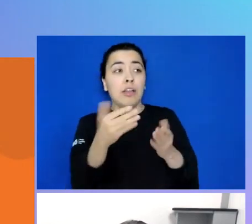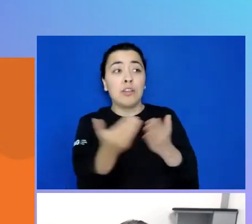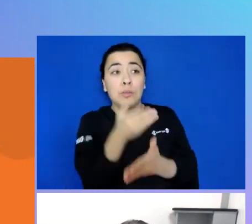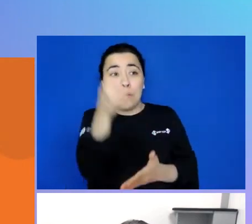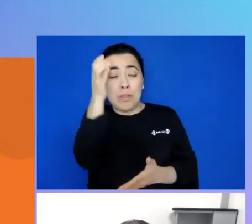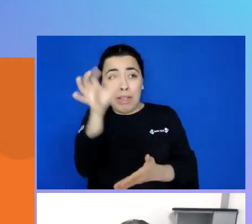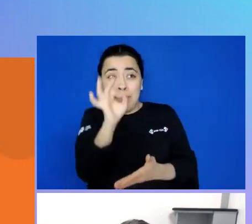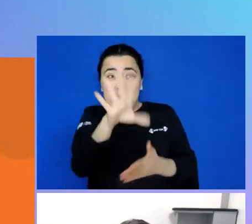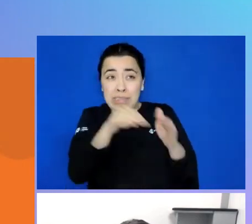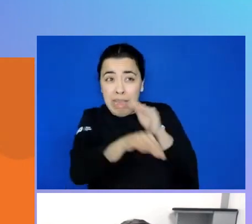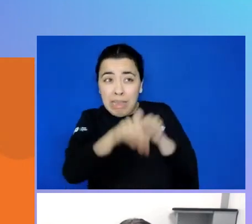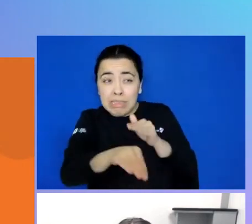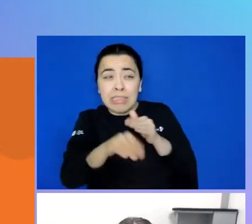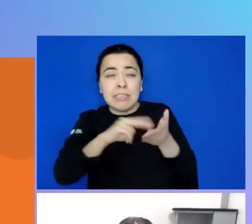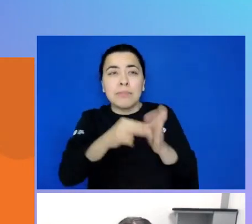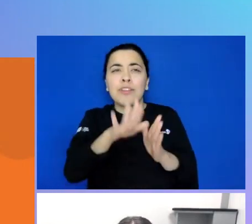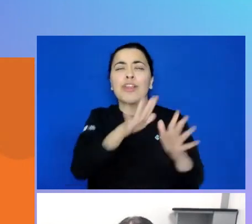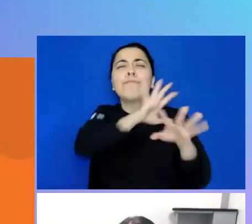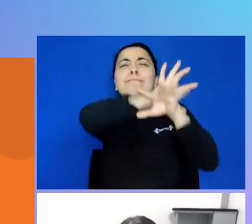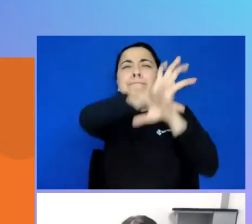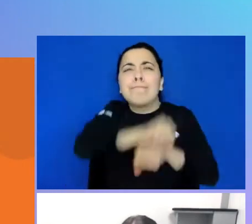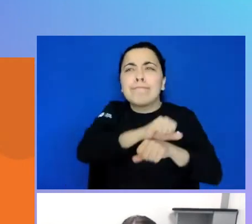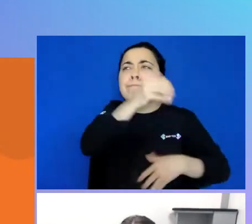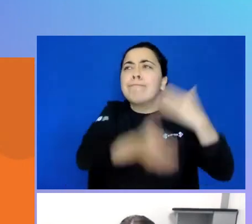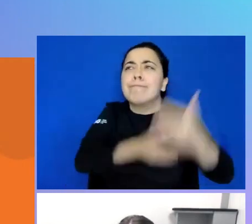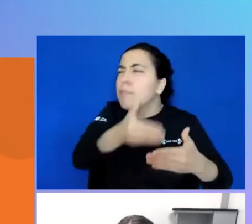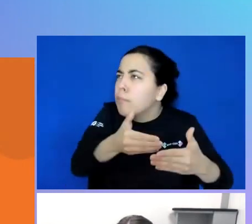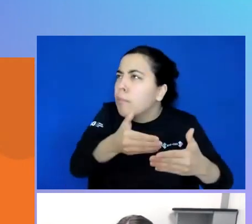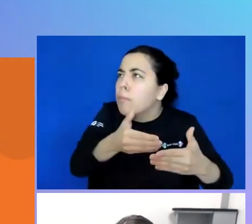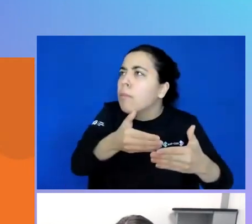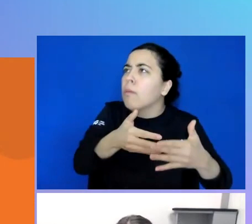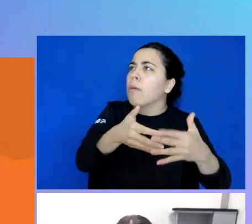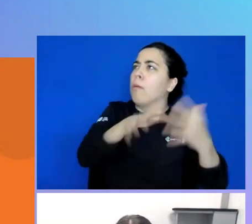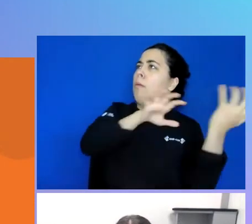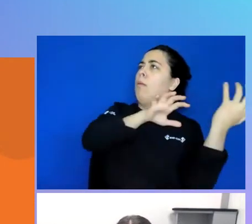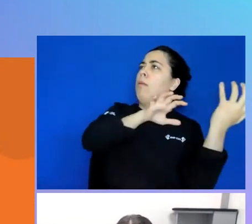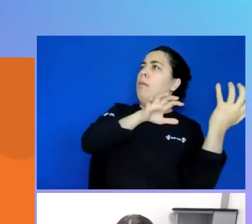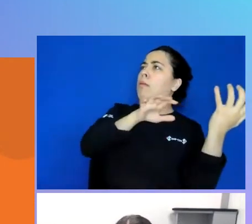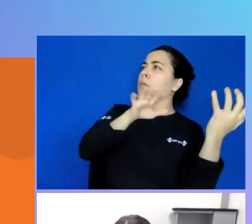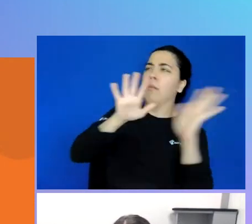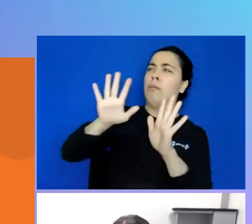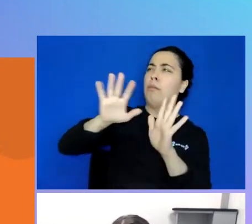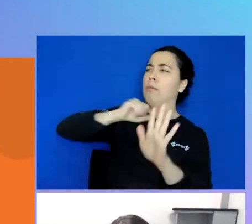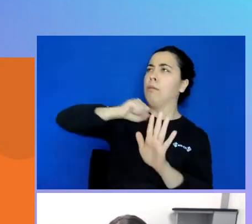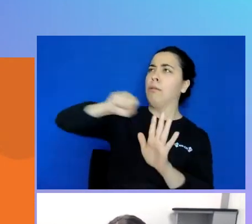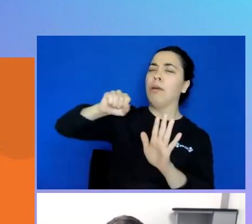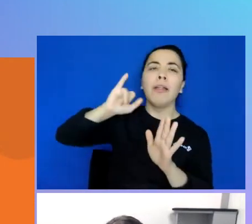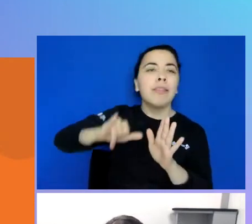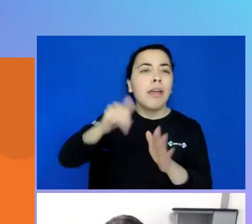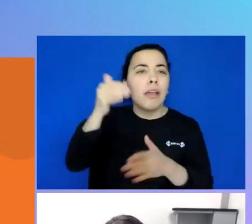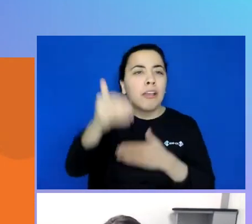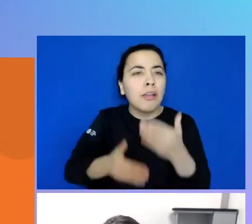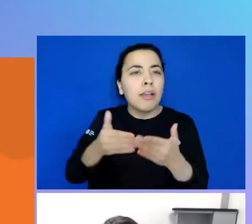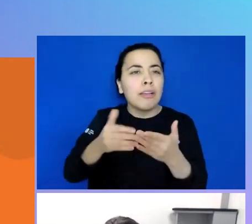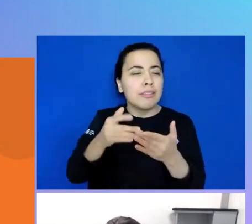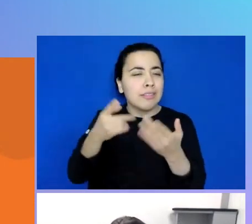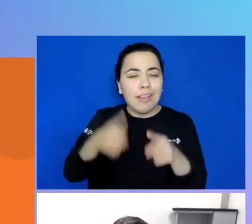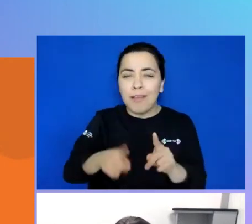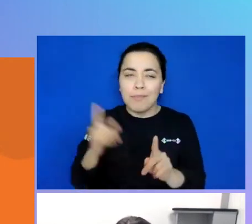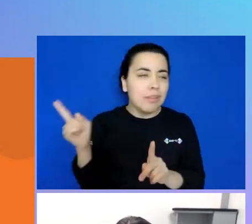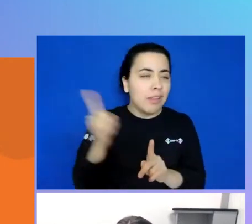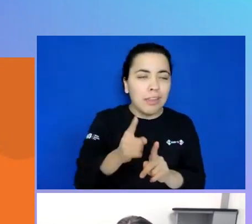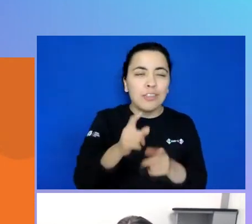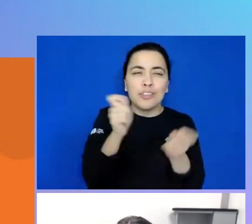processes. So change management happens all the time. You may not even be aware that you're practicing change